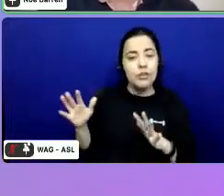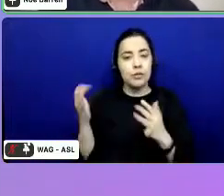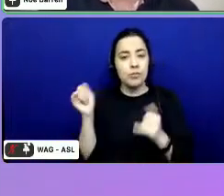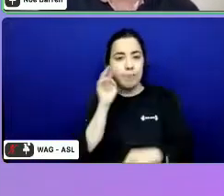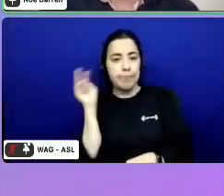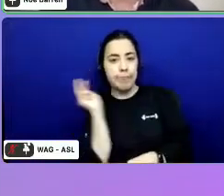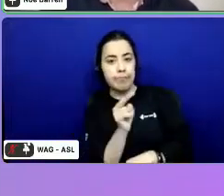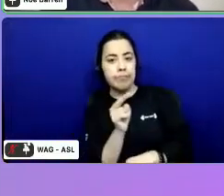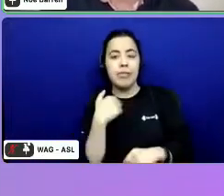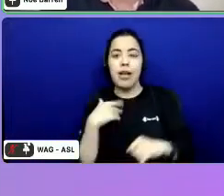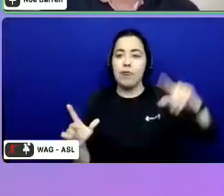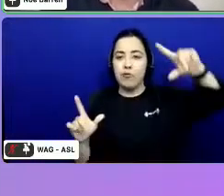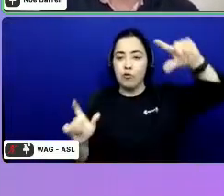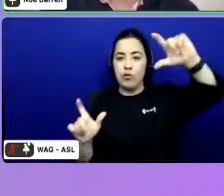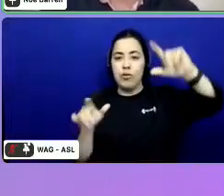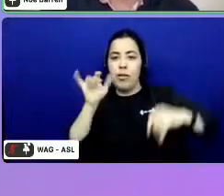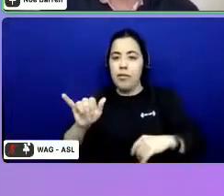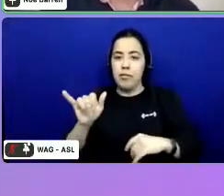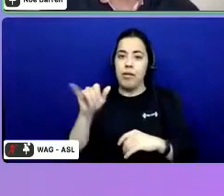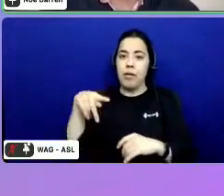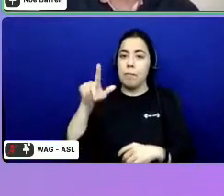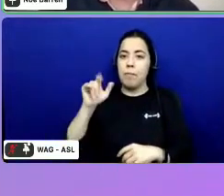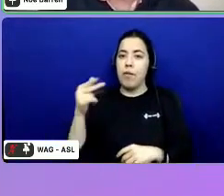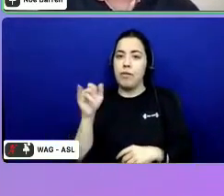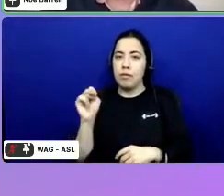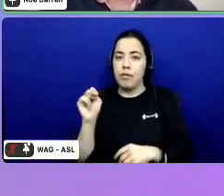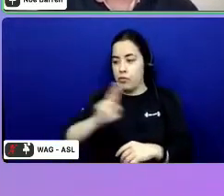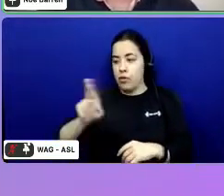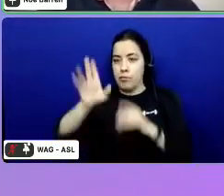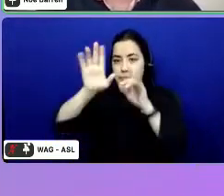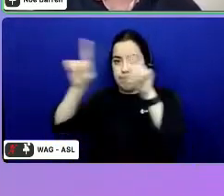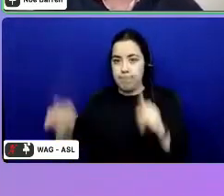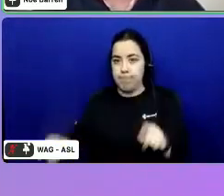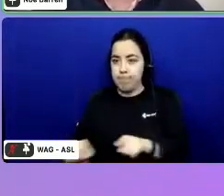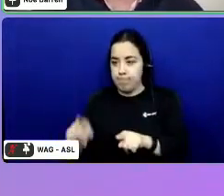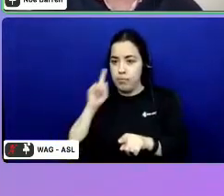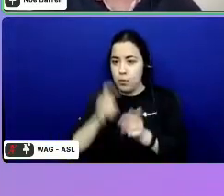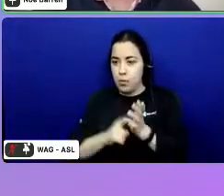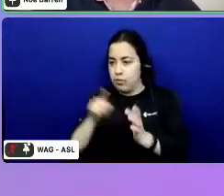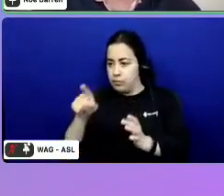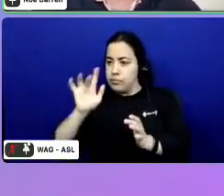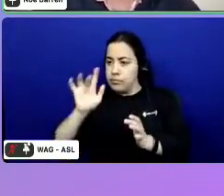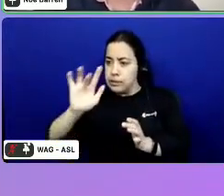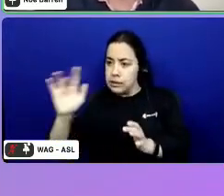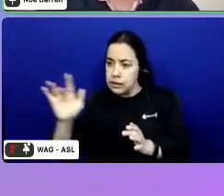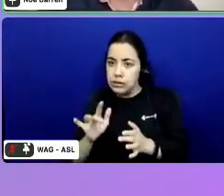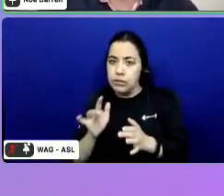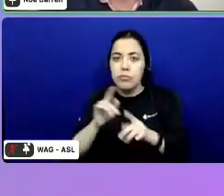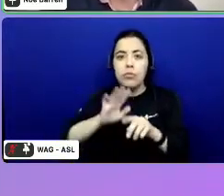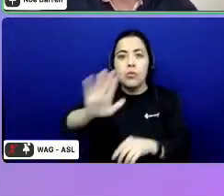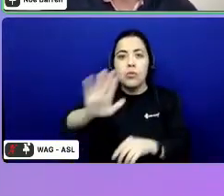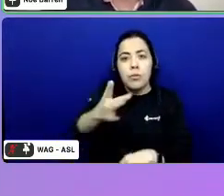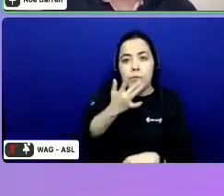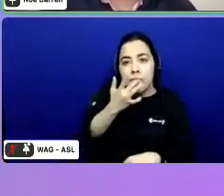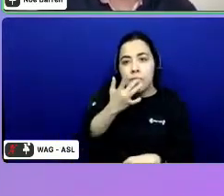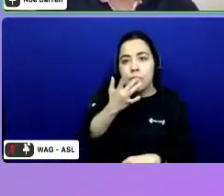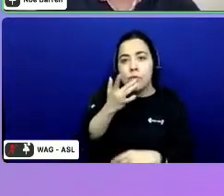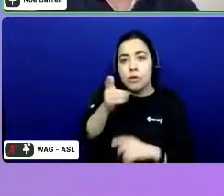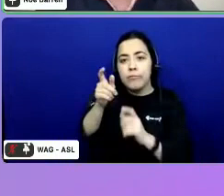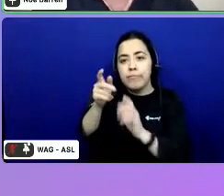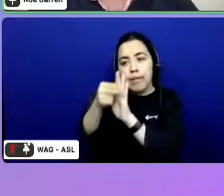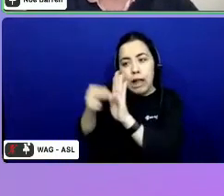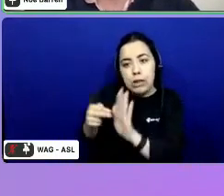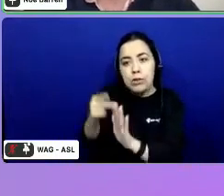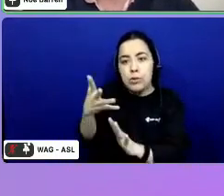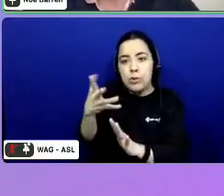we have a screenshot of the plugin on the right. And you can select what kinds of annotations you're looking for and whether or not you